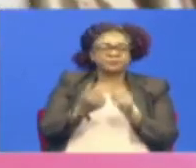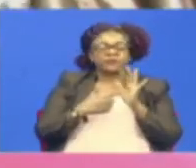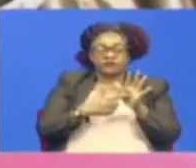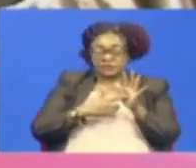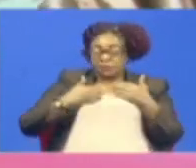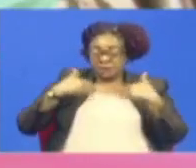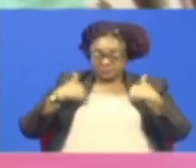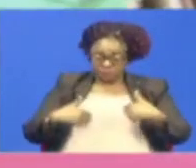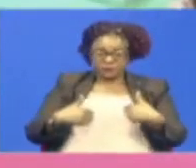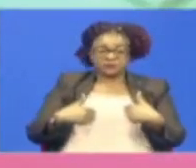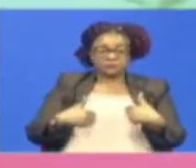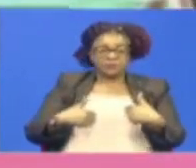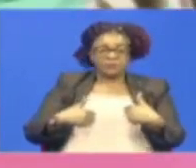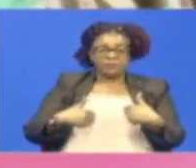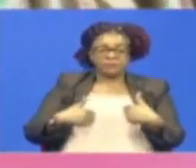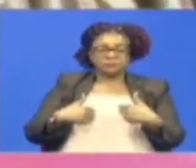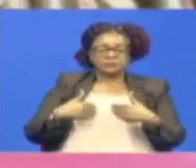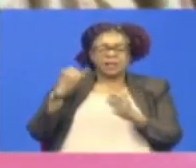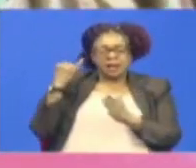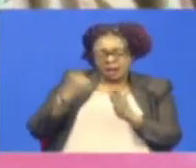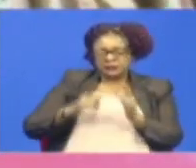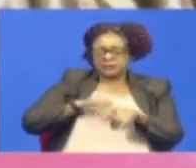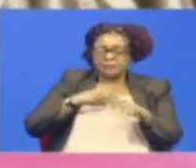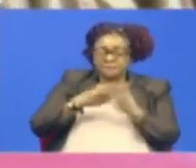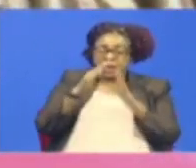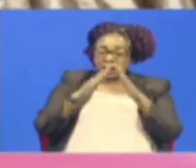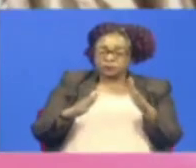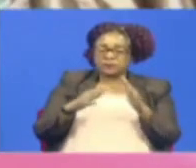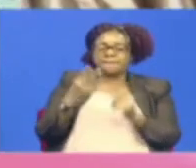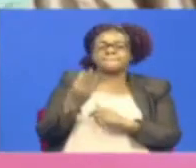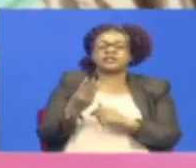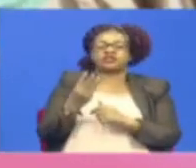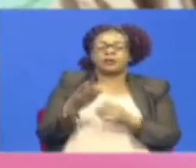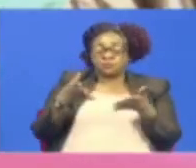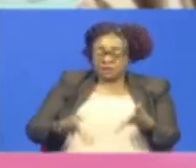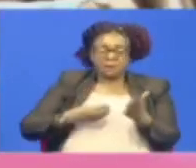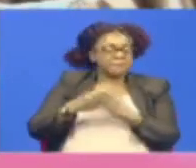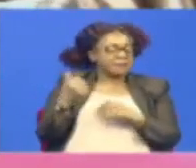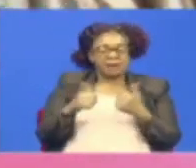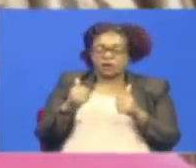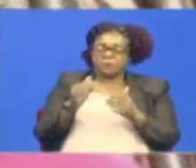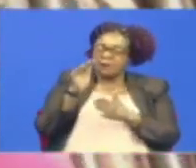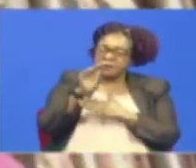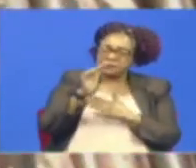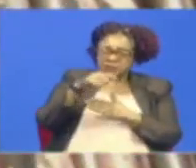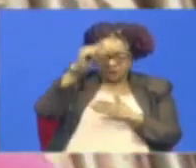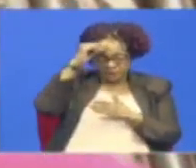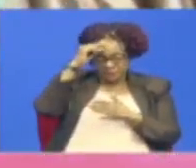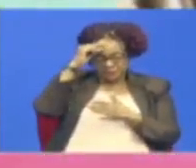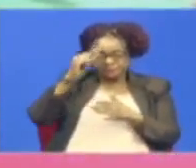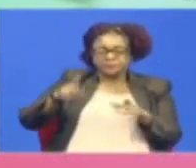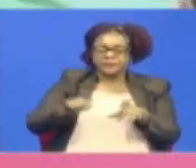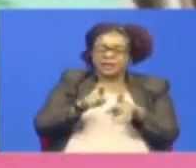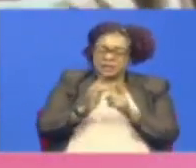pia, nilipa nyumba mwisho 18th March, alilewe sijalipa nyumba. Sasa tuko naomba serikali, vile nasaidia wengine,